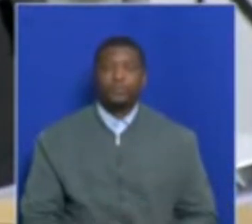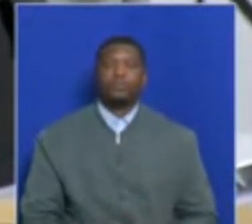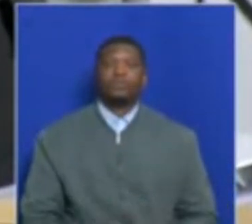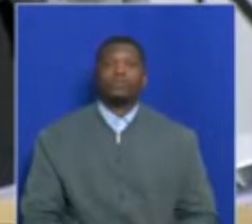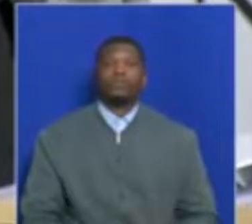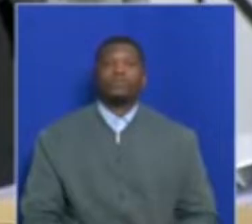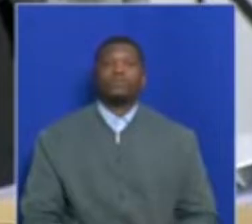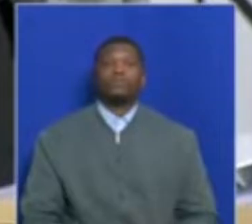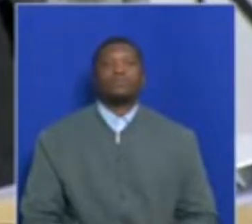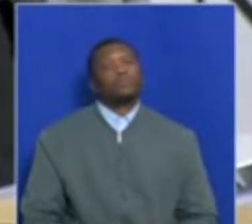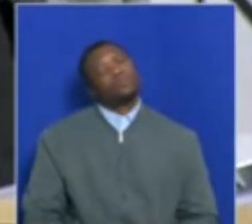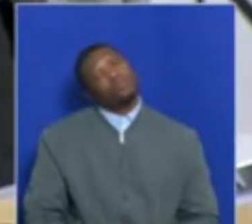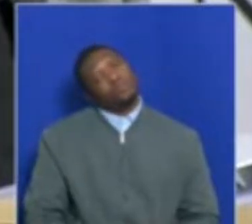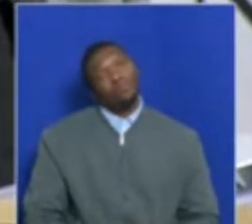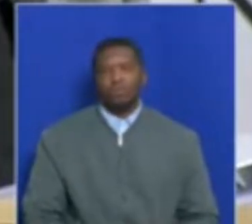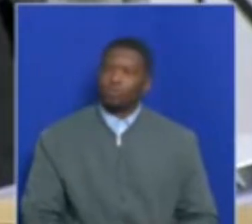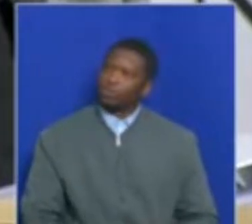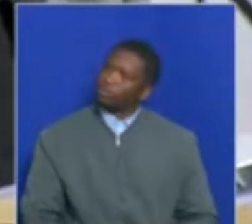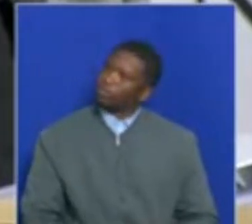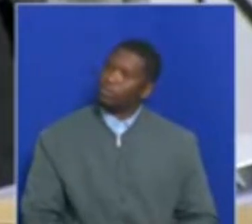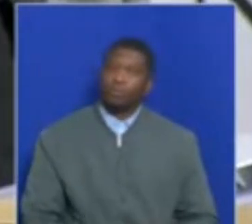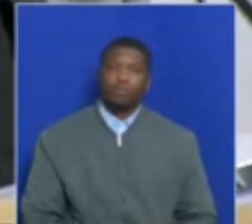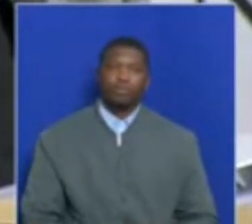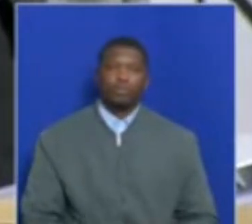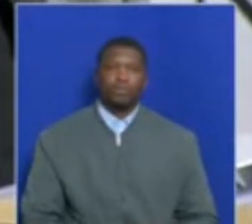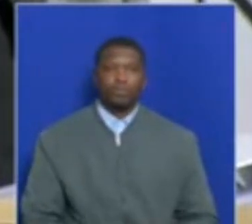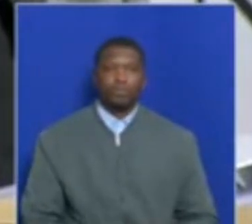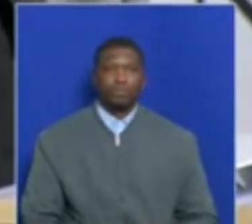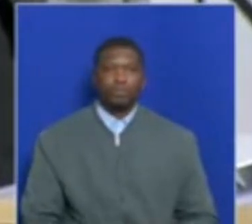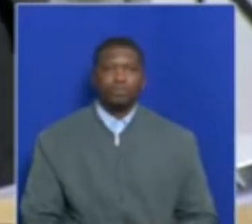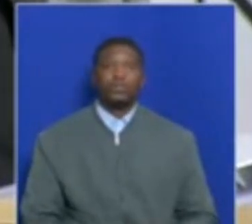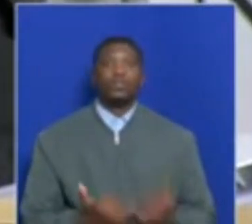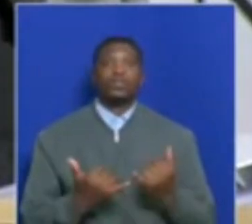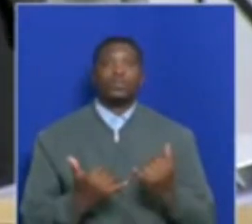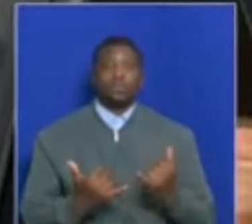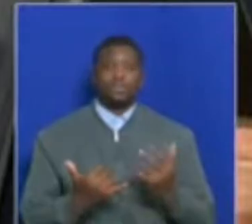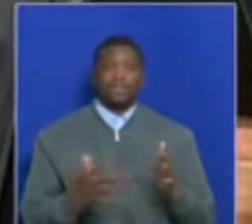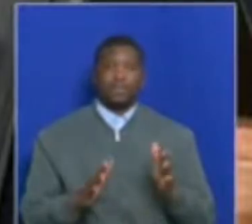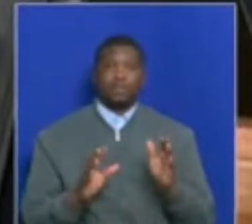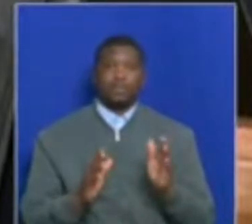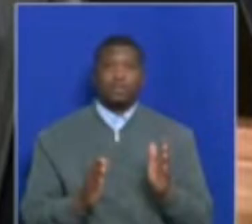If we move over to page 6,